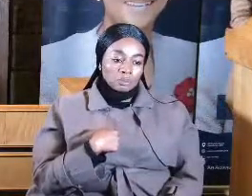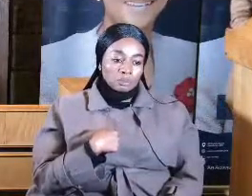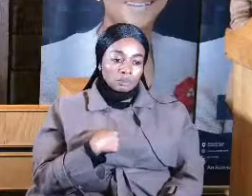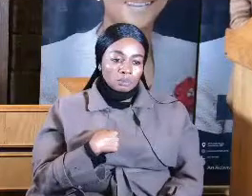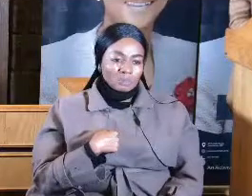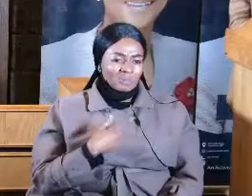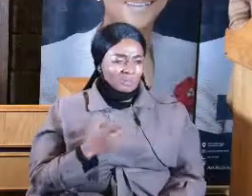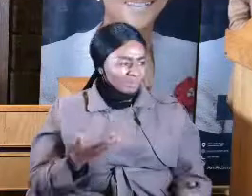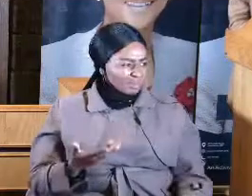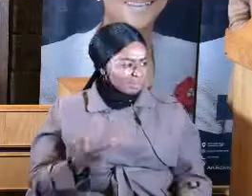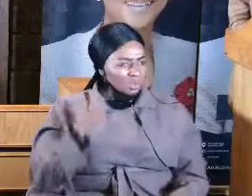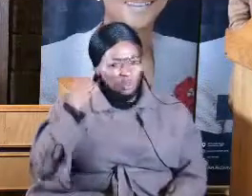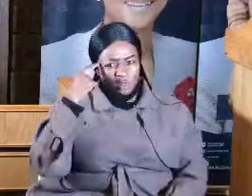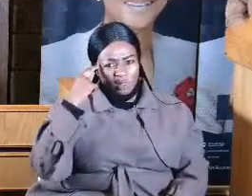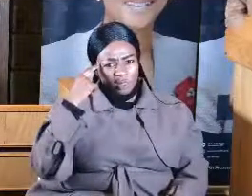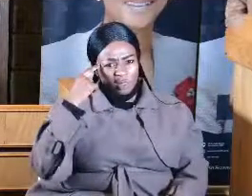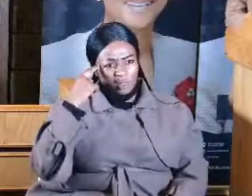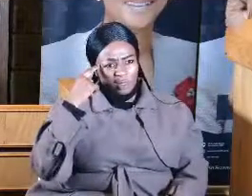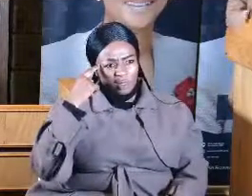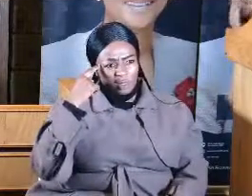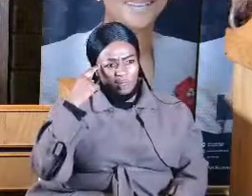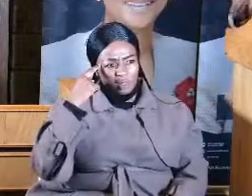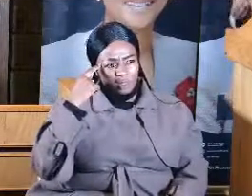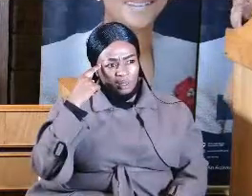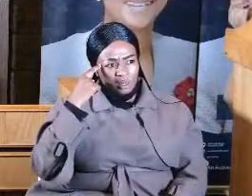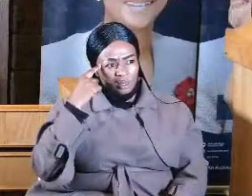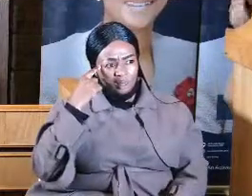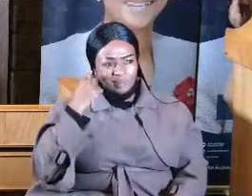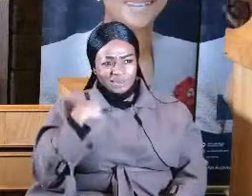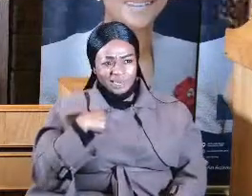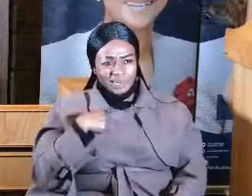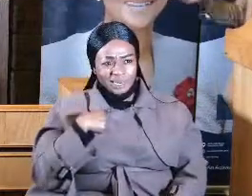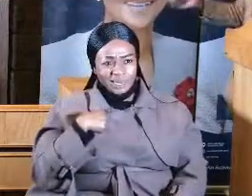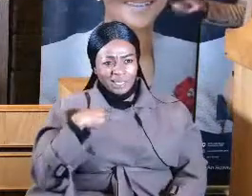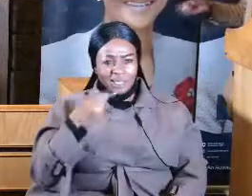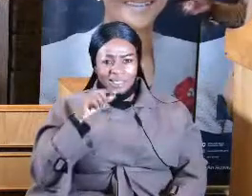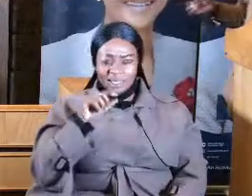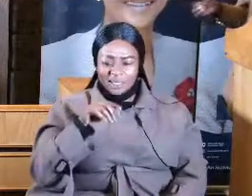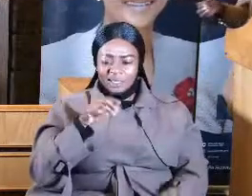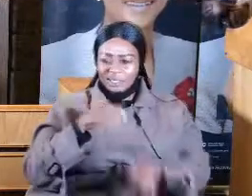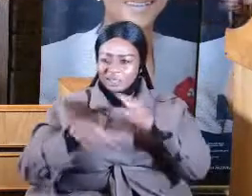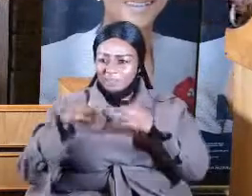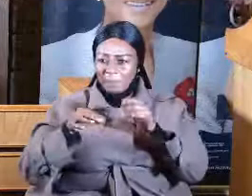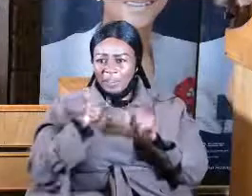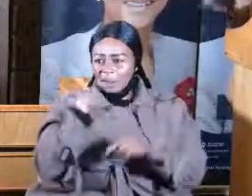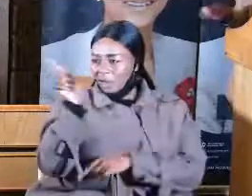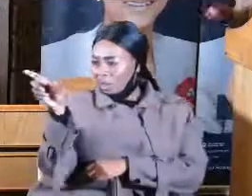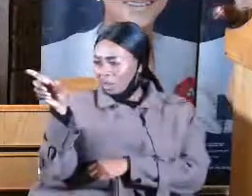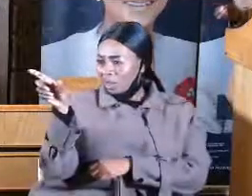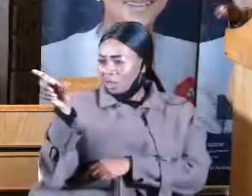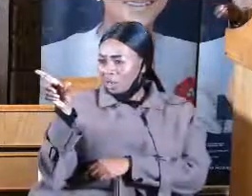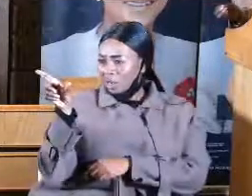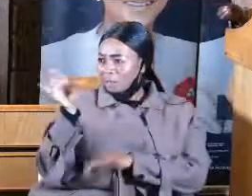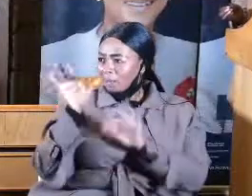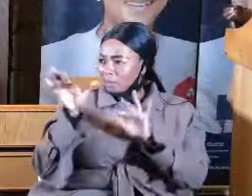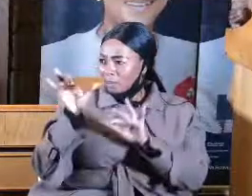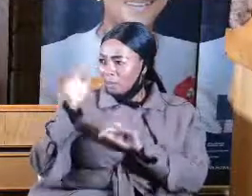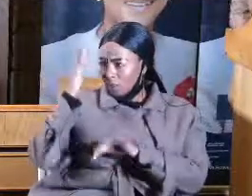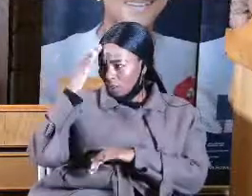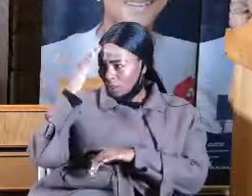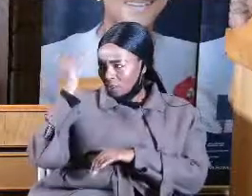Do you think it's necessary to go through what LGBT stands for? I think everybody has an idea